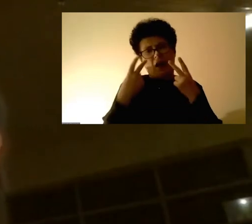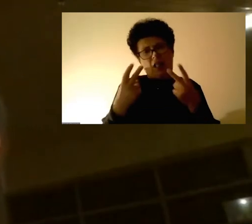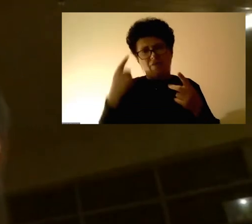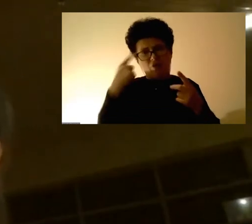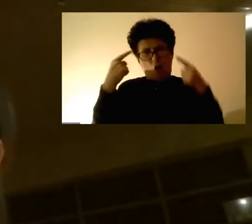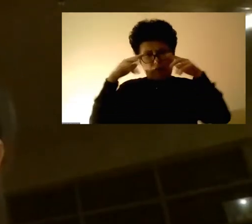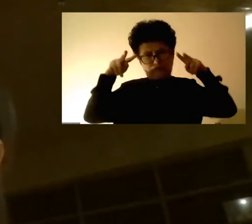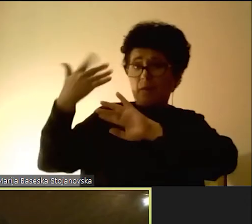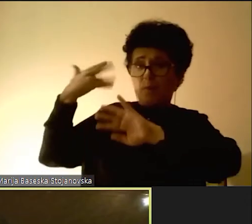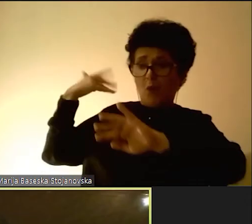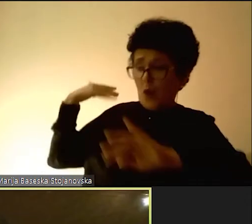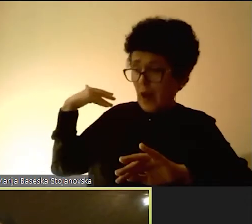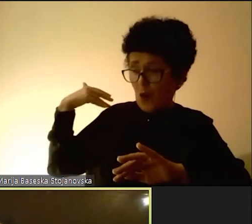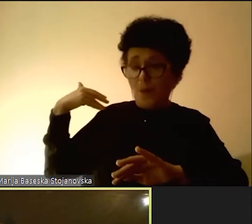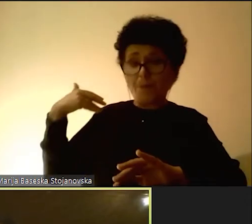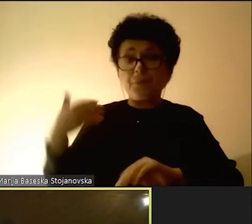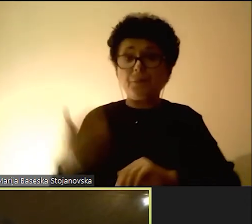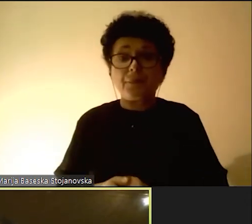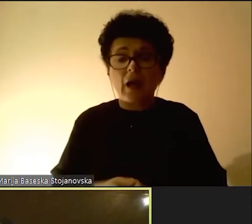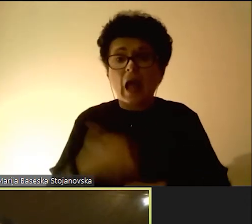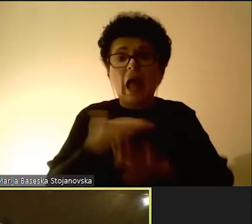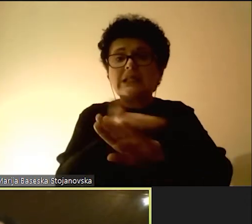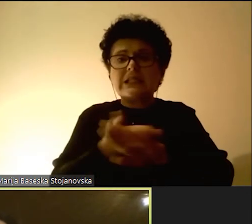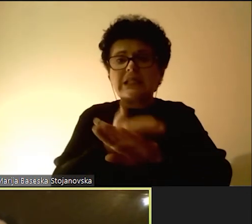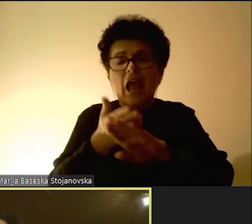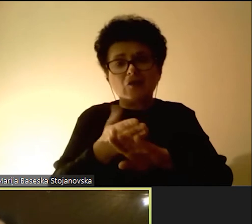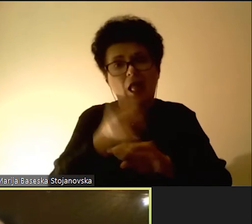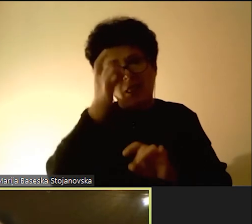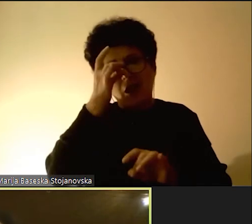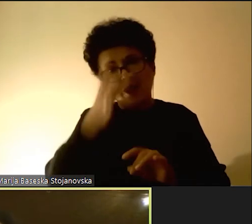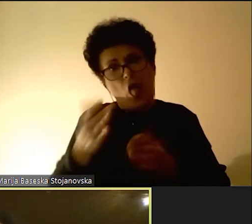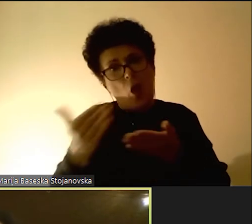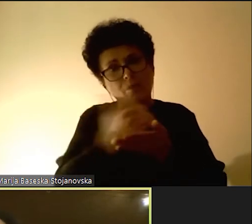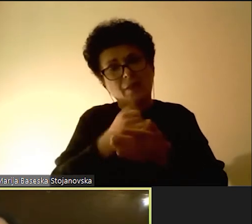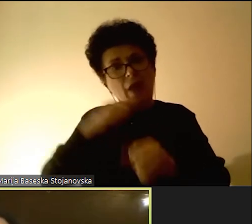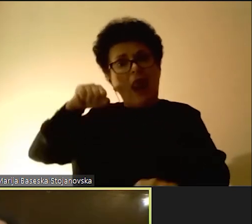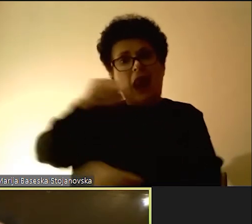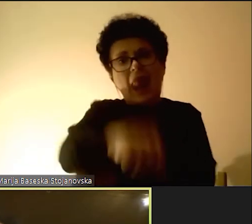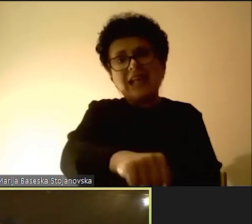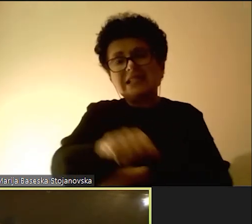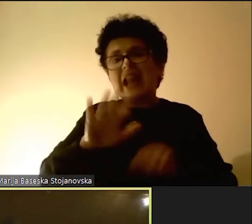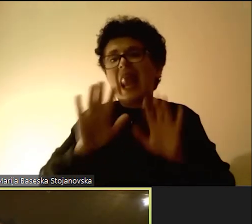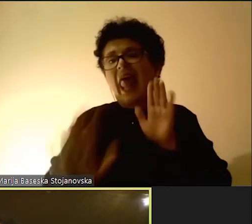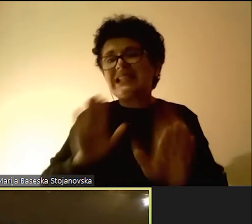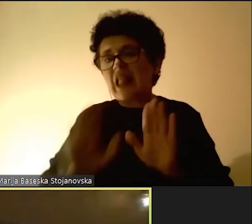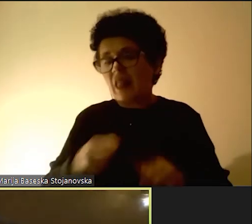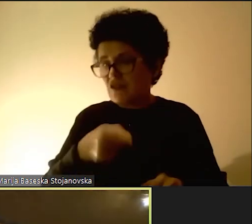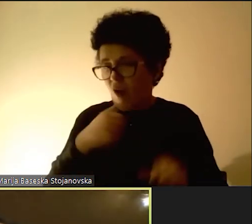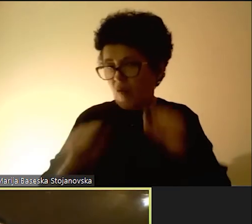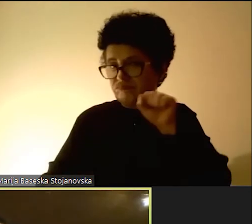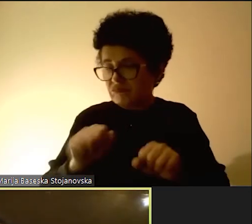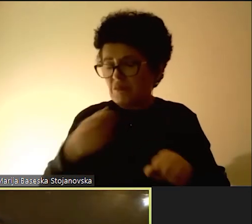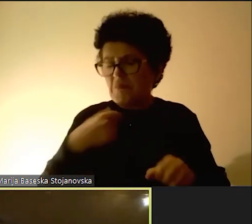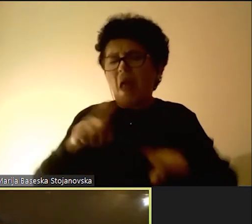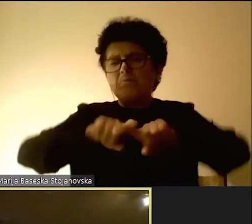attention the last years was sexual violence. So we developed a lot of materials and things about it.